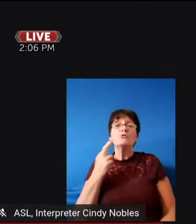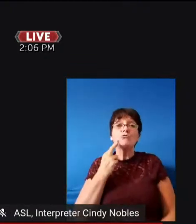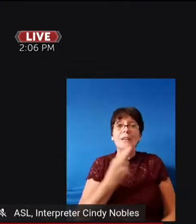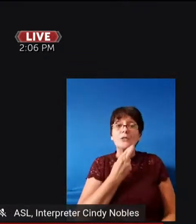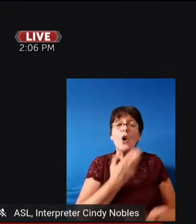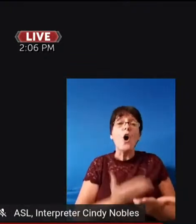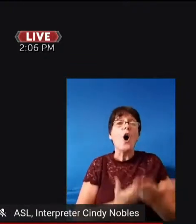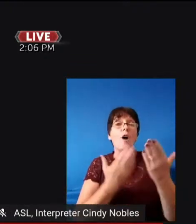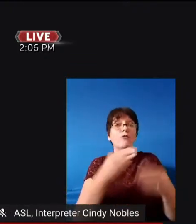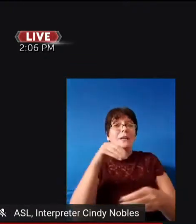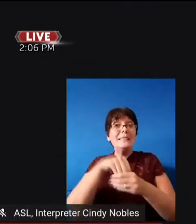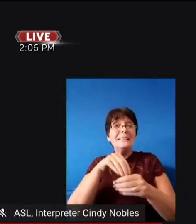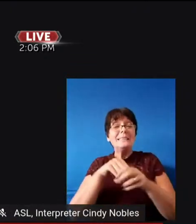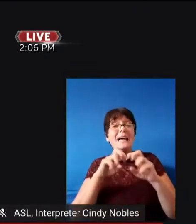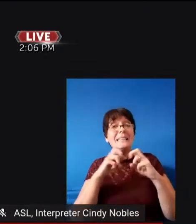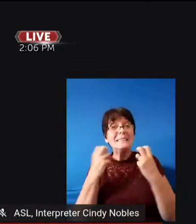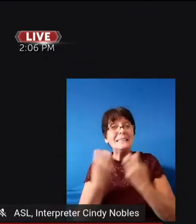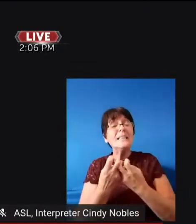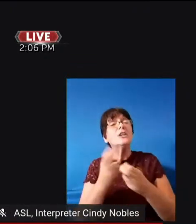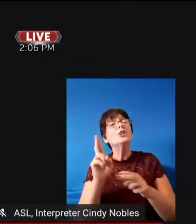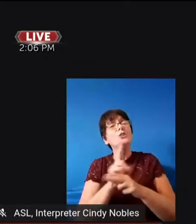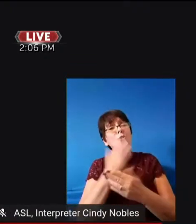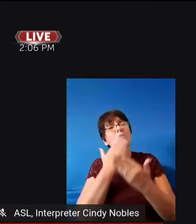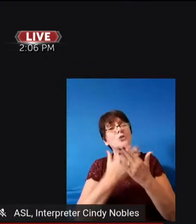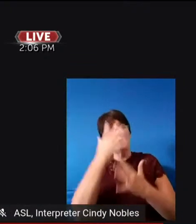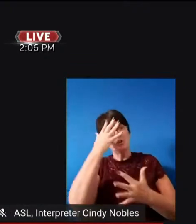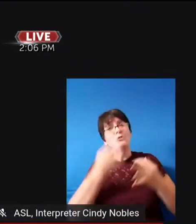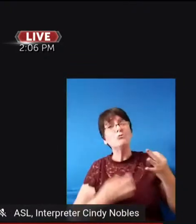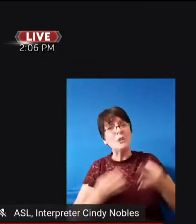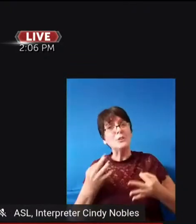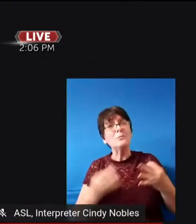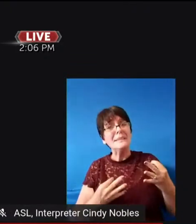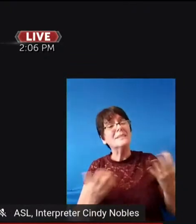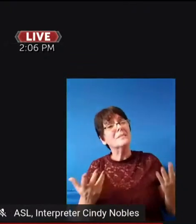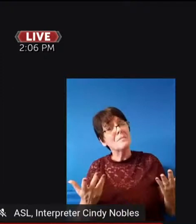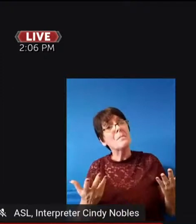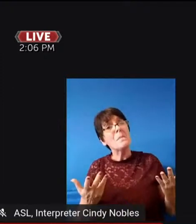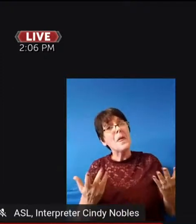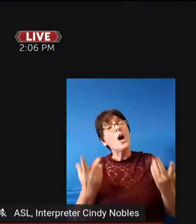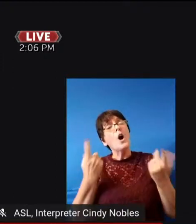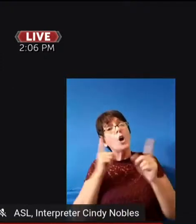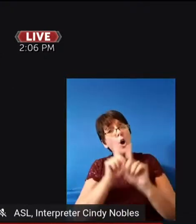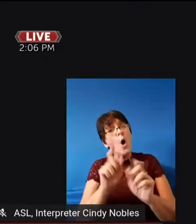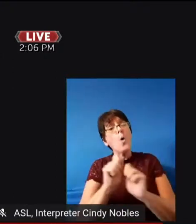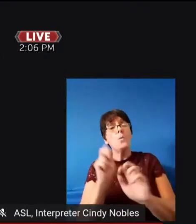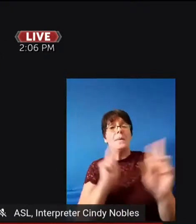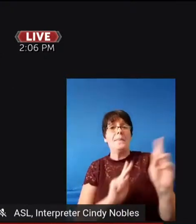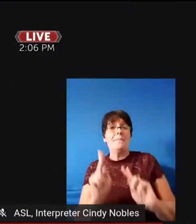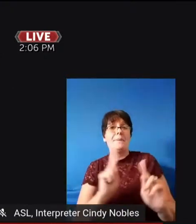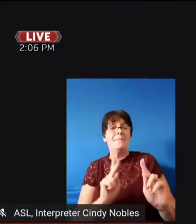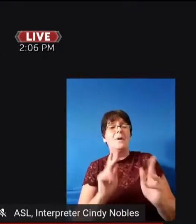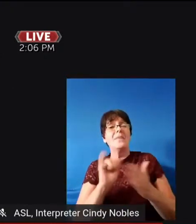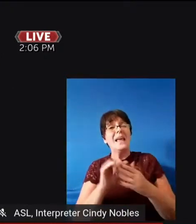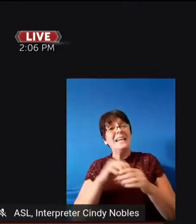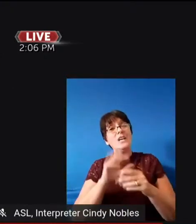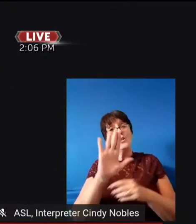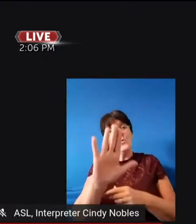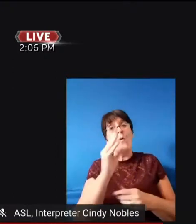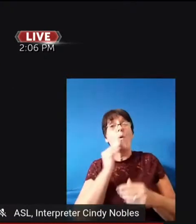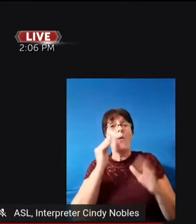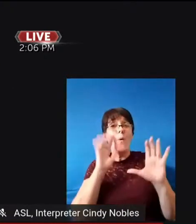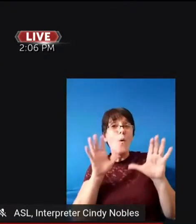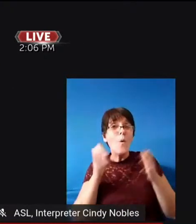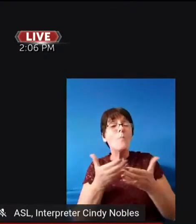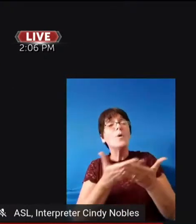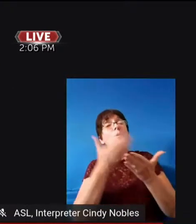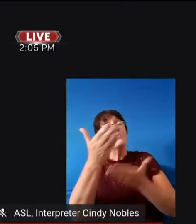indoor seating. Just use good judgment. You know, go with people that are in your household. Bring your